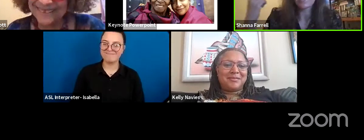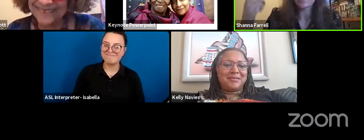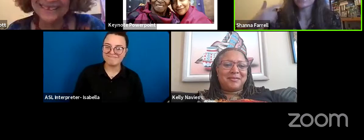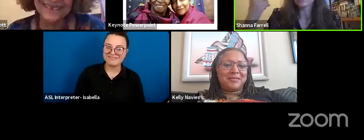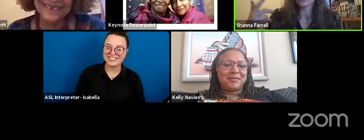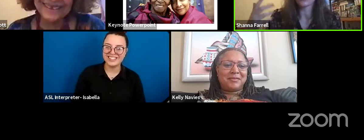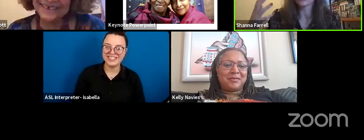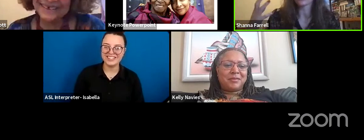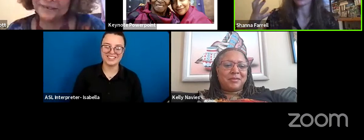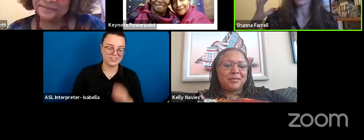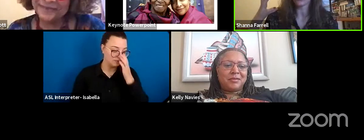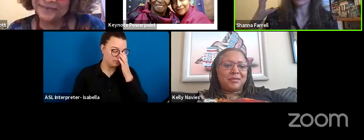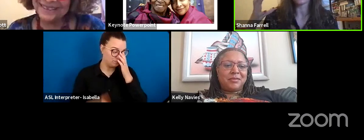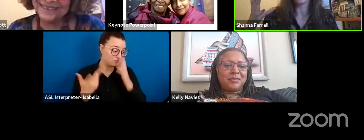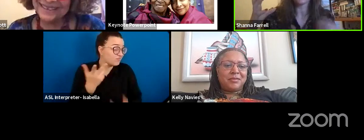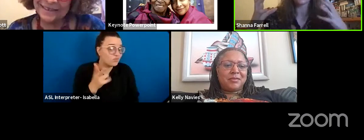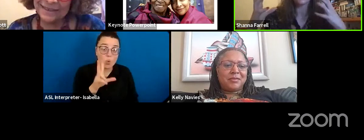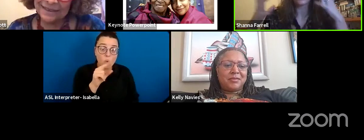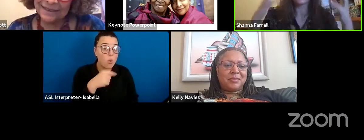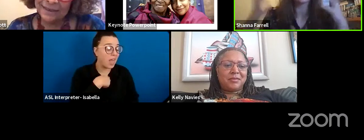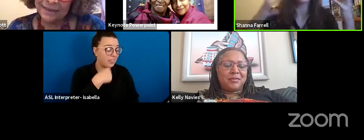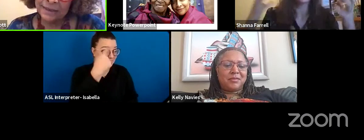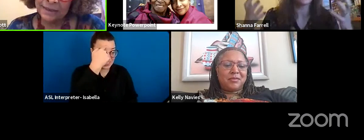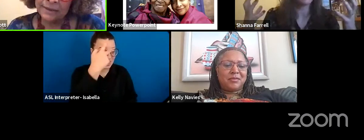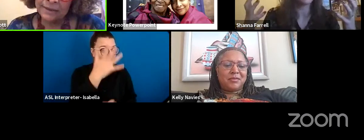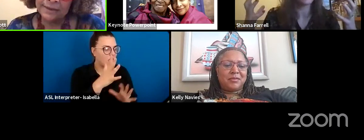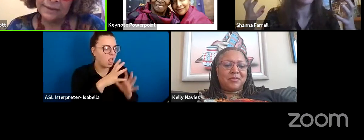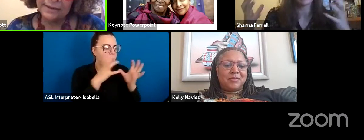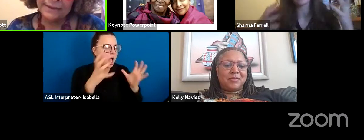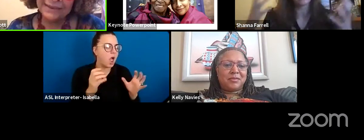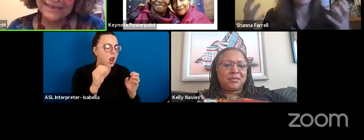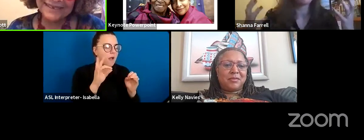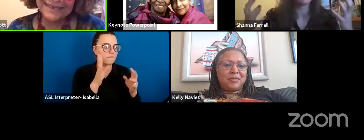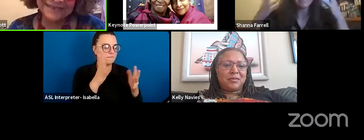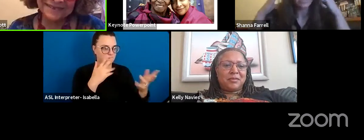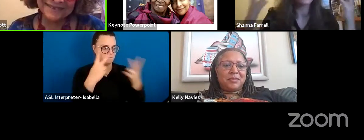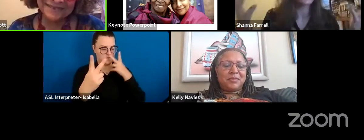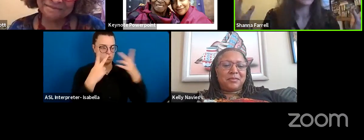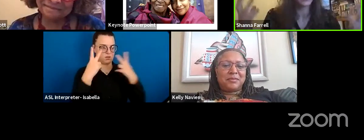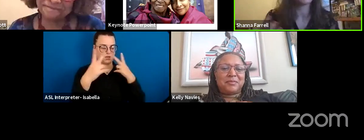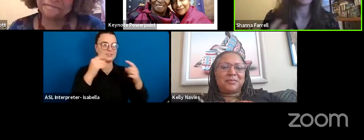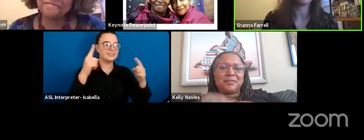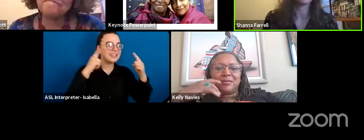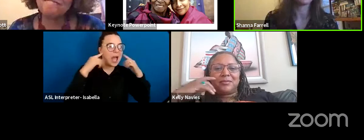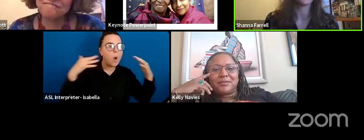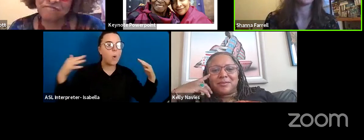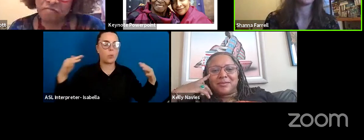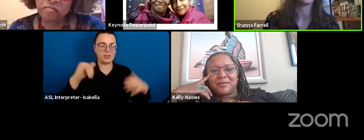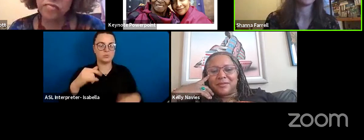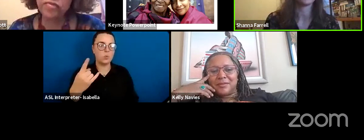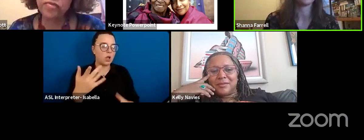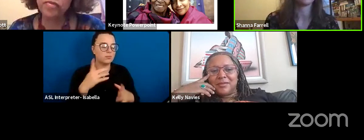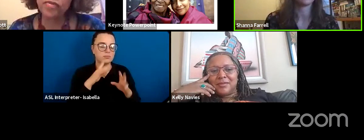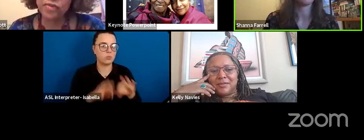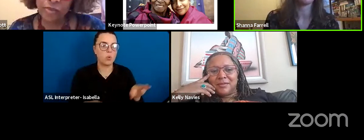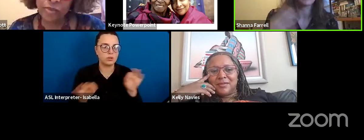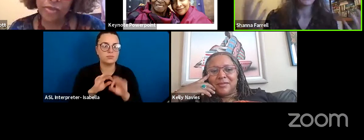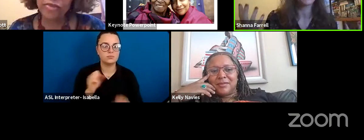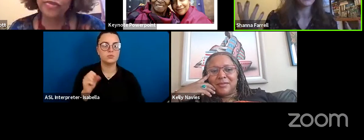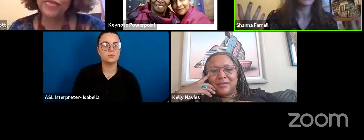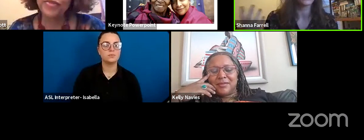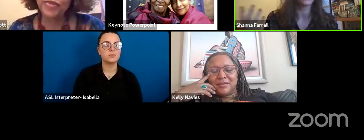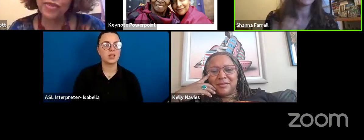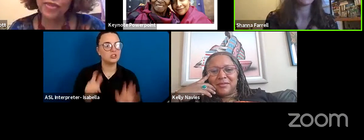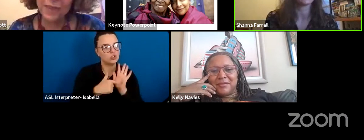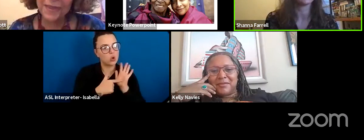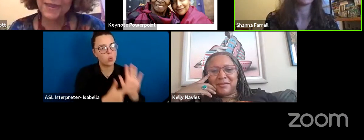No, I mean, I think there's so much sensory images and sound is one of them. So it's emblematic